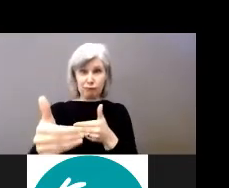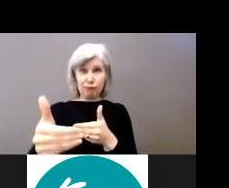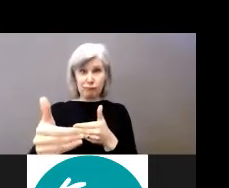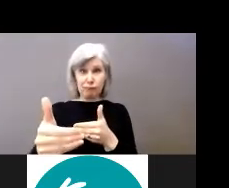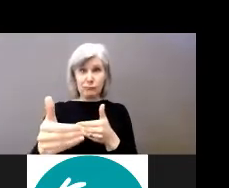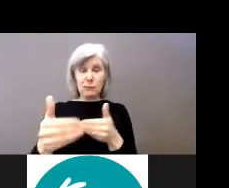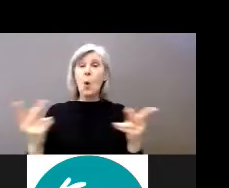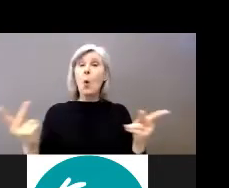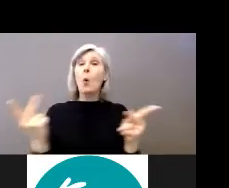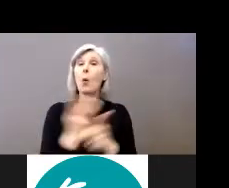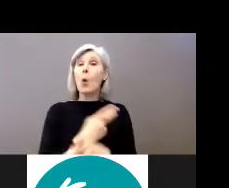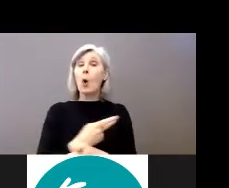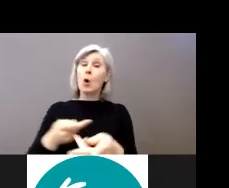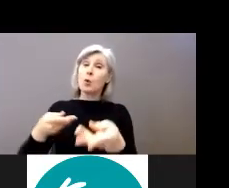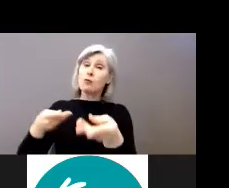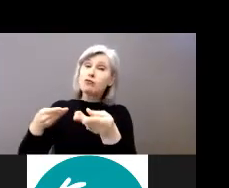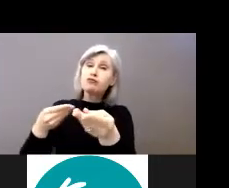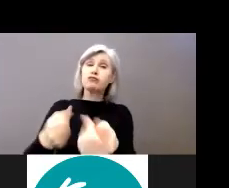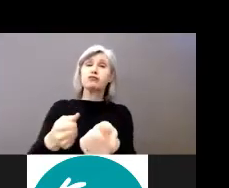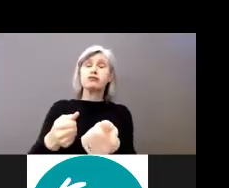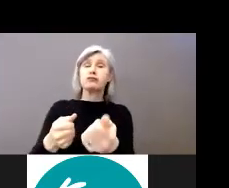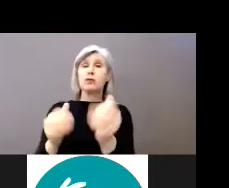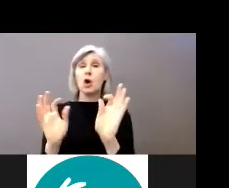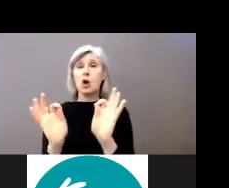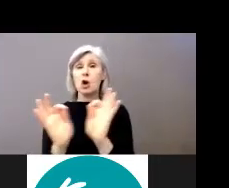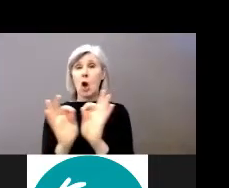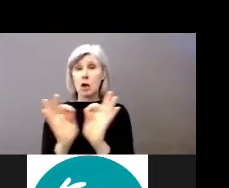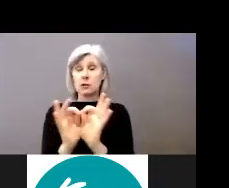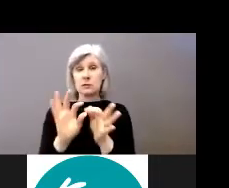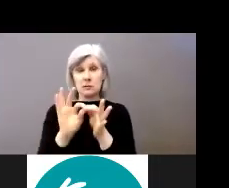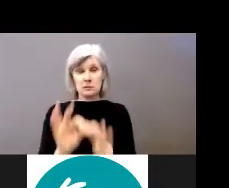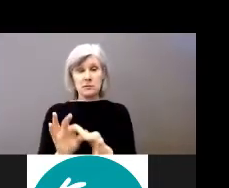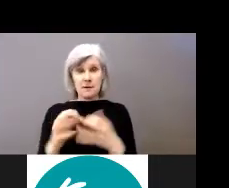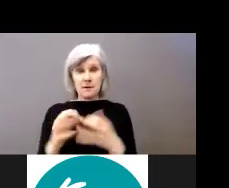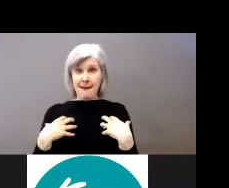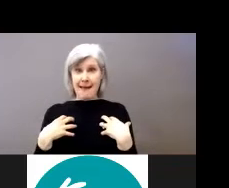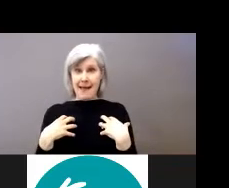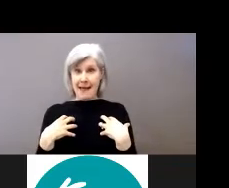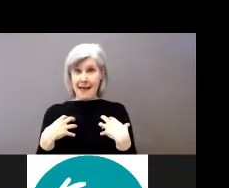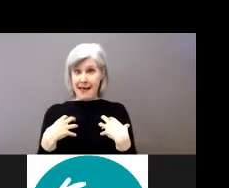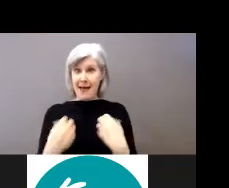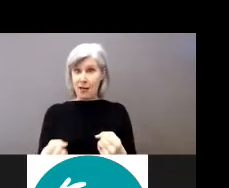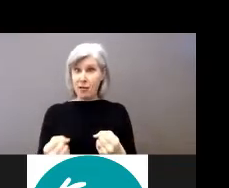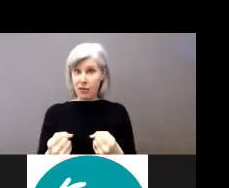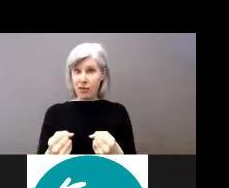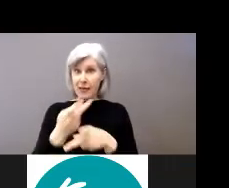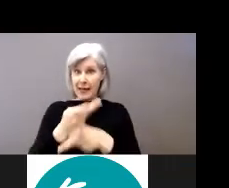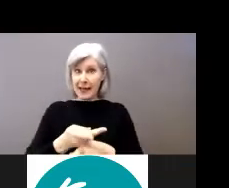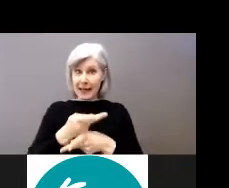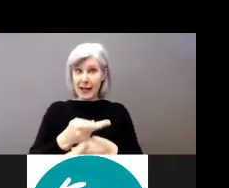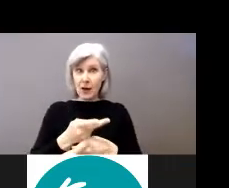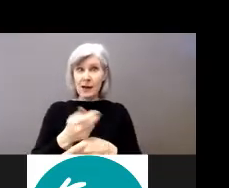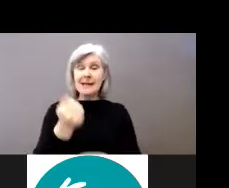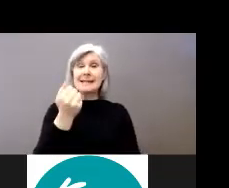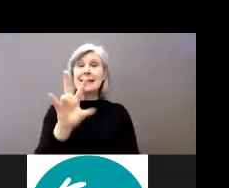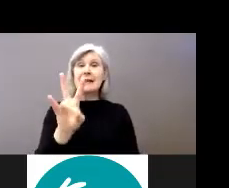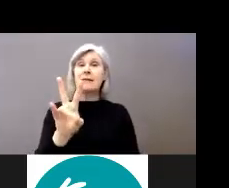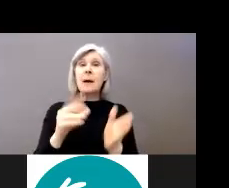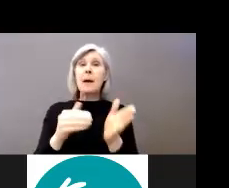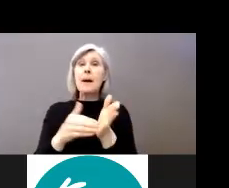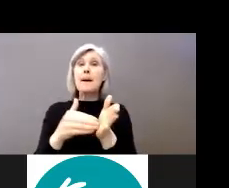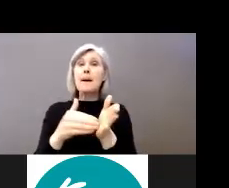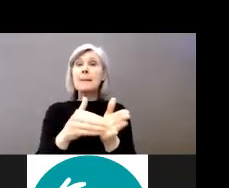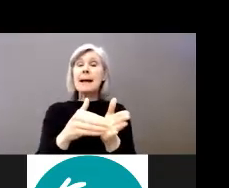of costs related to the prevalence of health conditions were as follows. 17 million cases of health conditions were